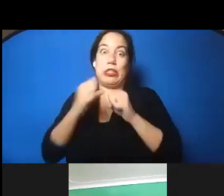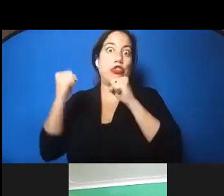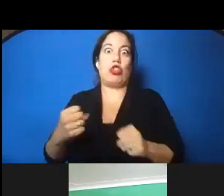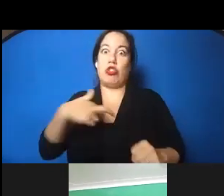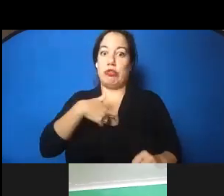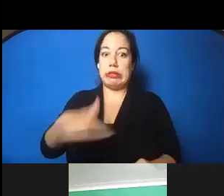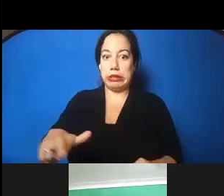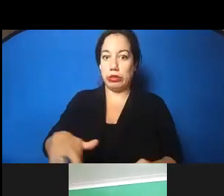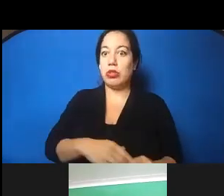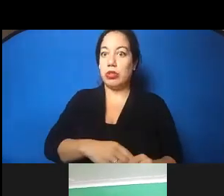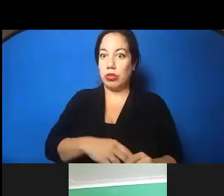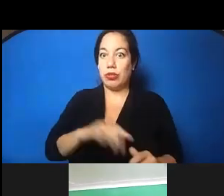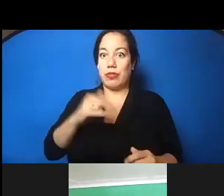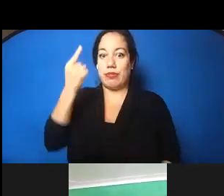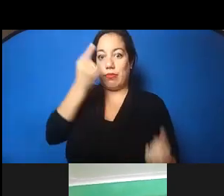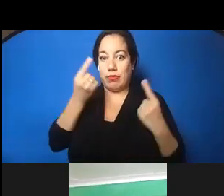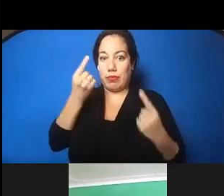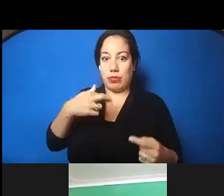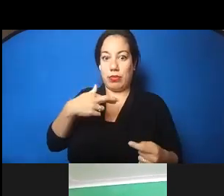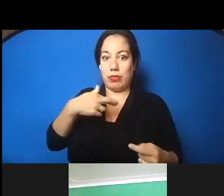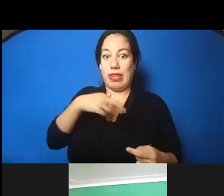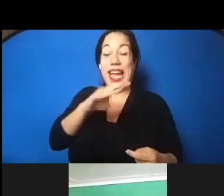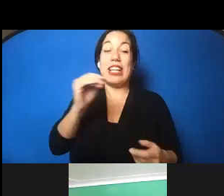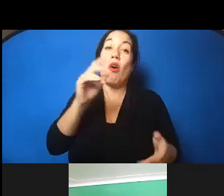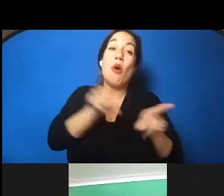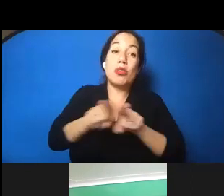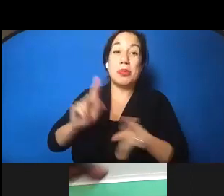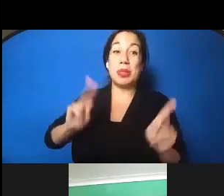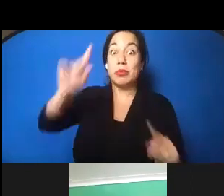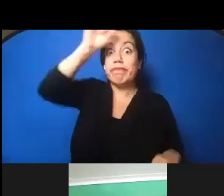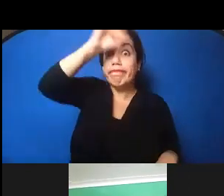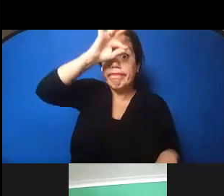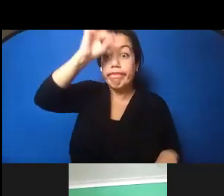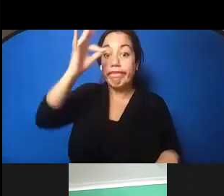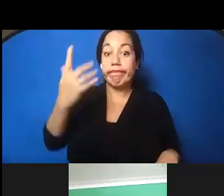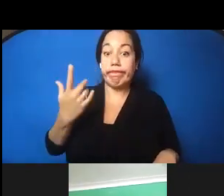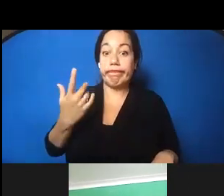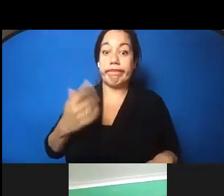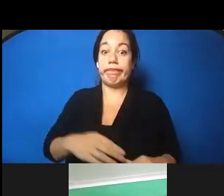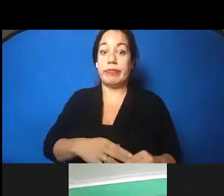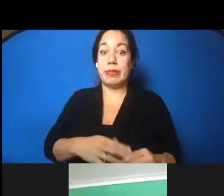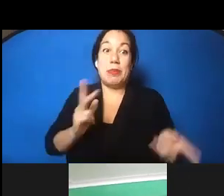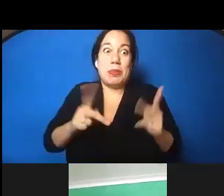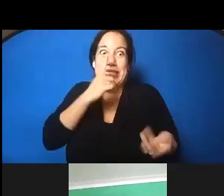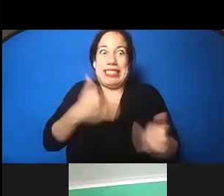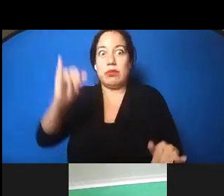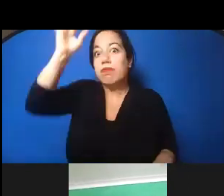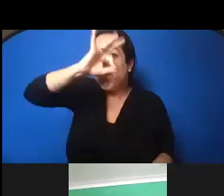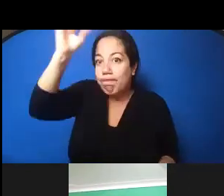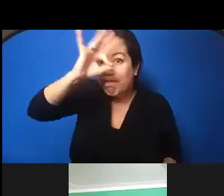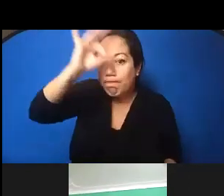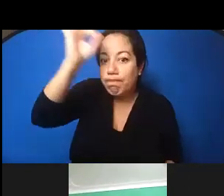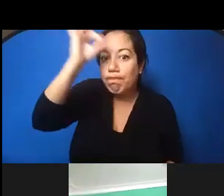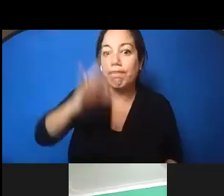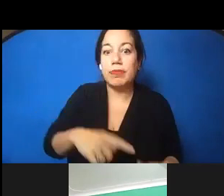you're talking about COVID-19, they still think that this is a disease that either in China or United States, Spain or